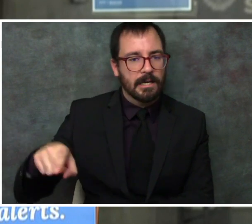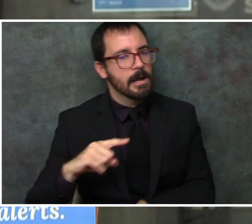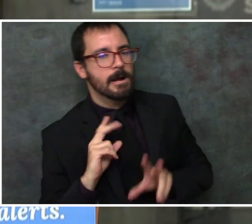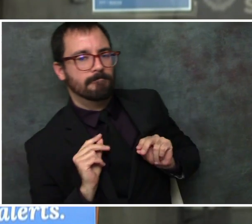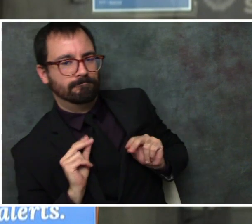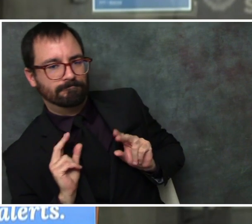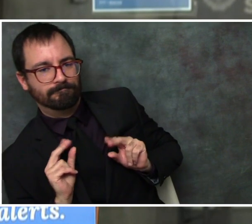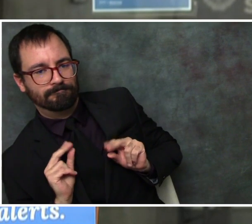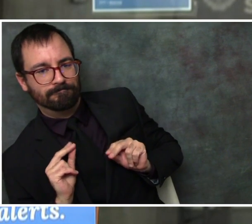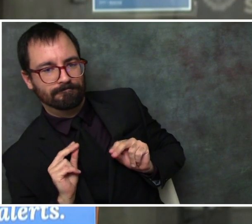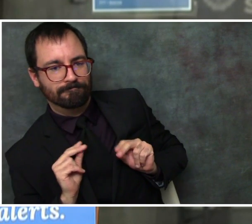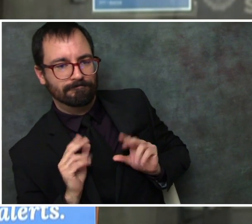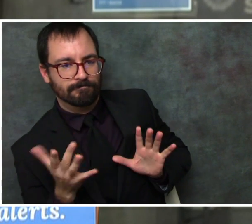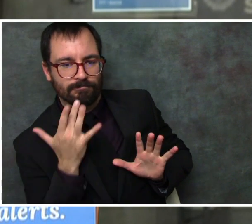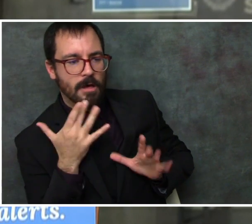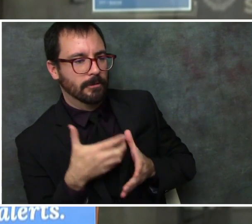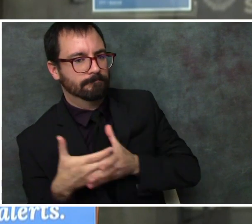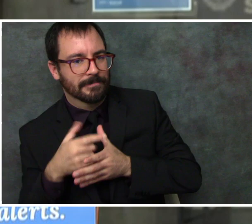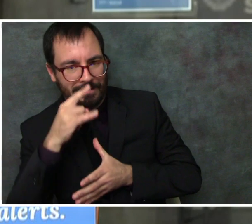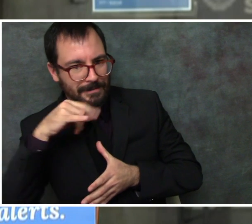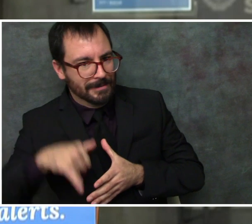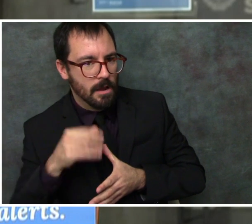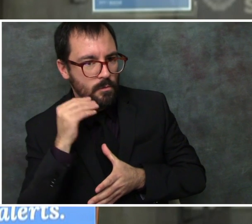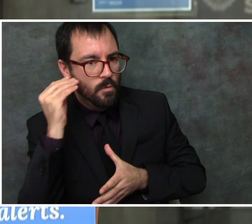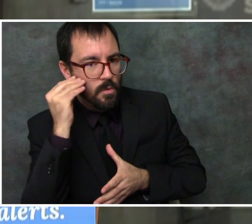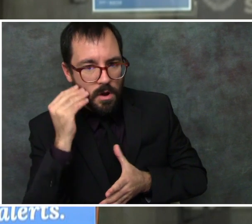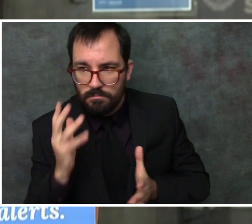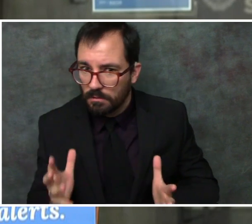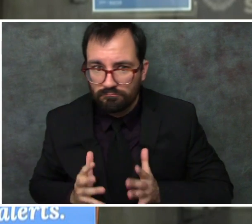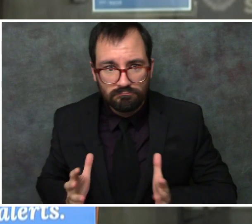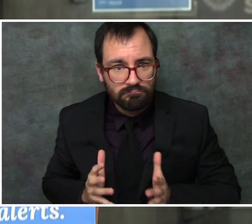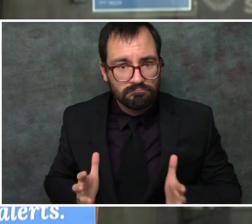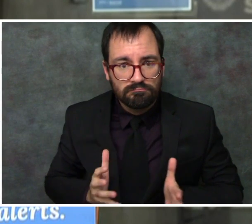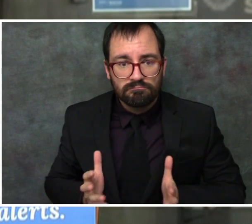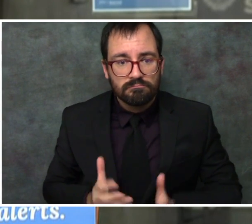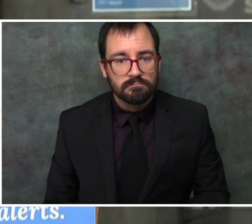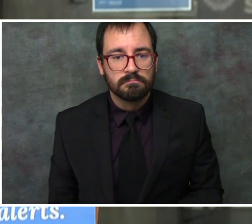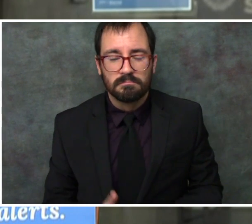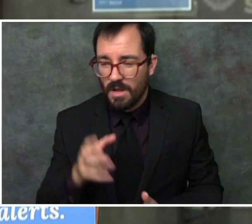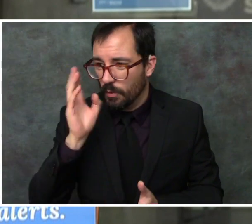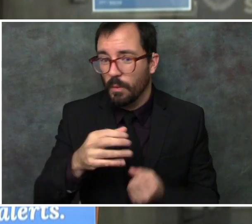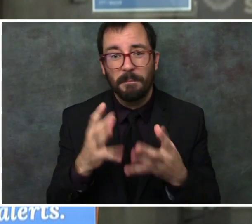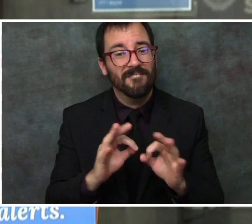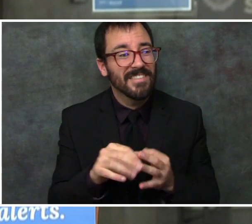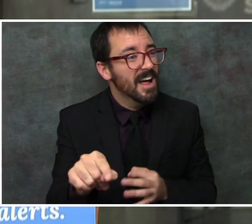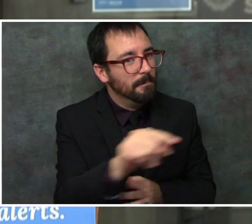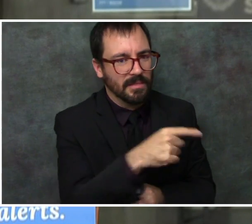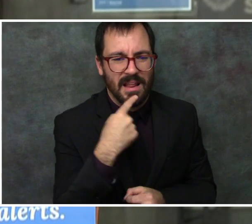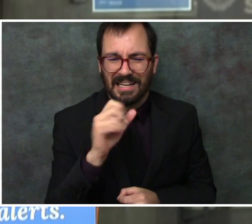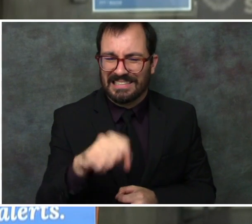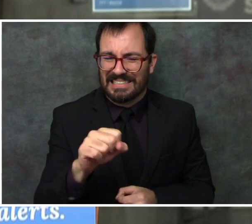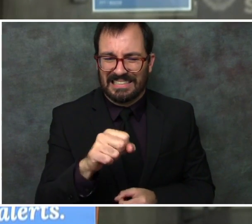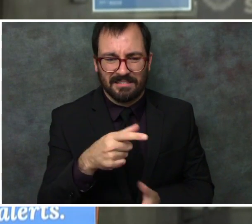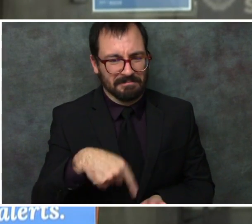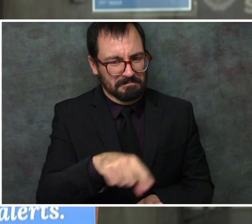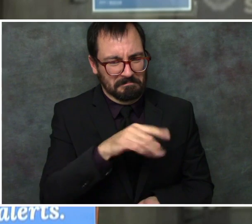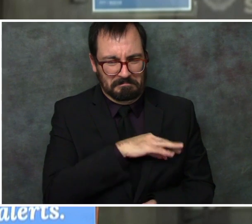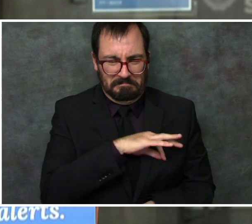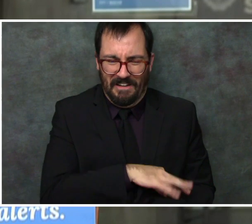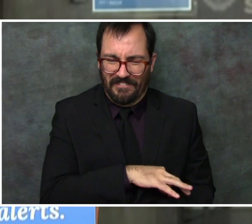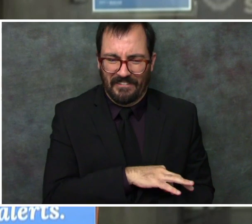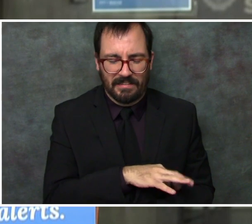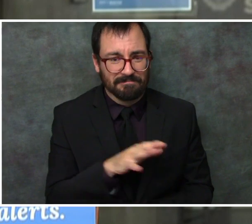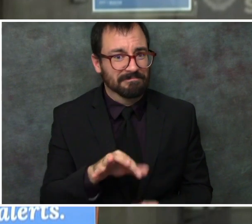their kids at home. But many families know that their children benefit from in-person learning, particularly our students with disabilities, our